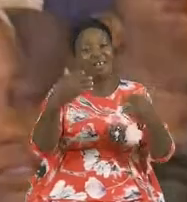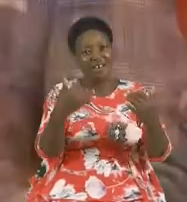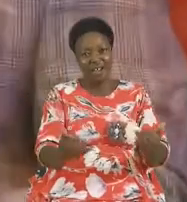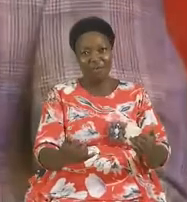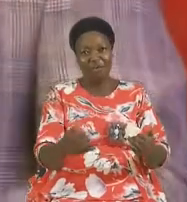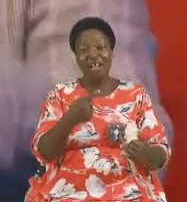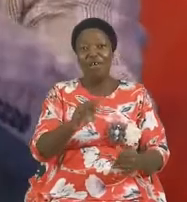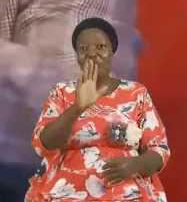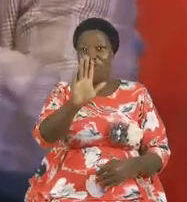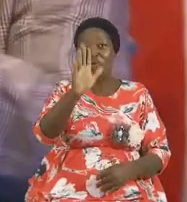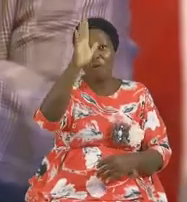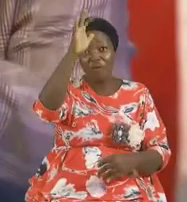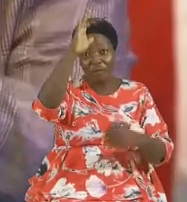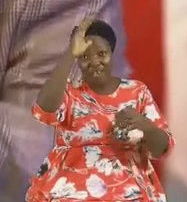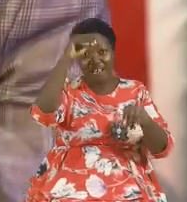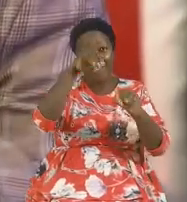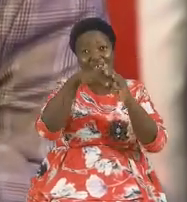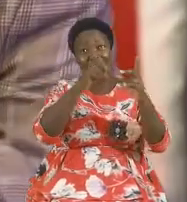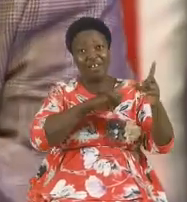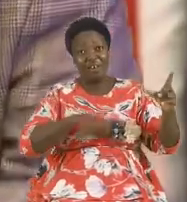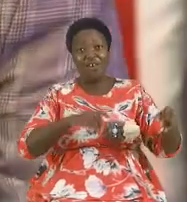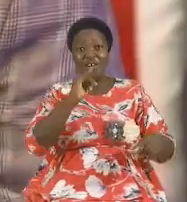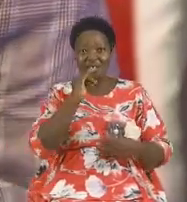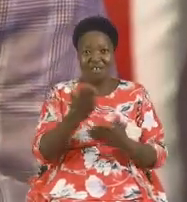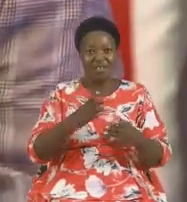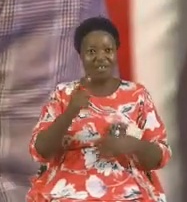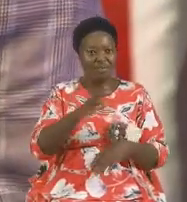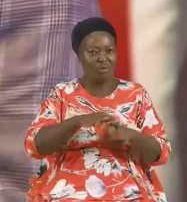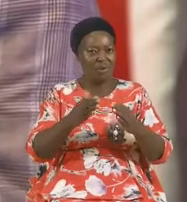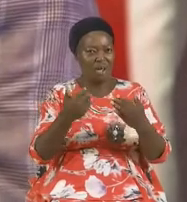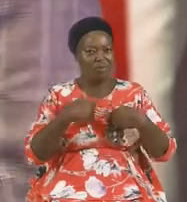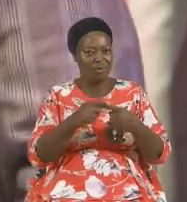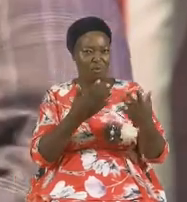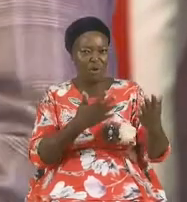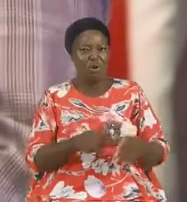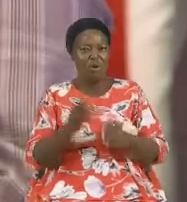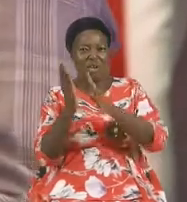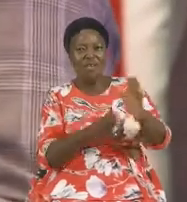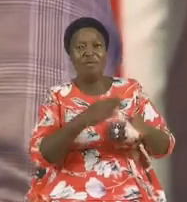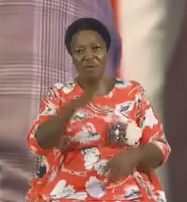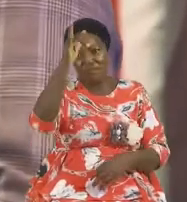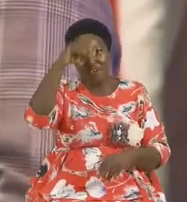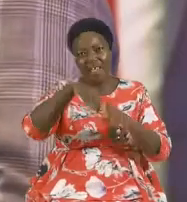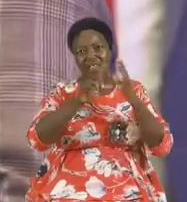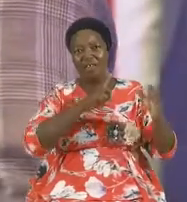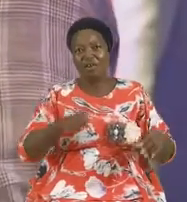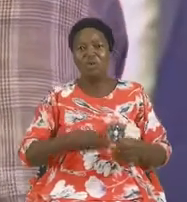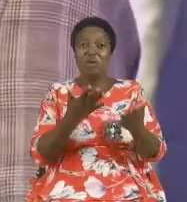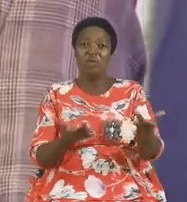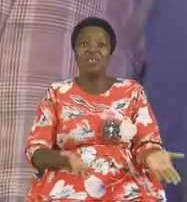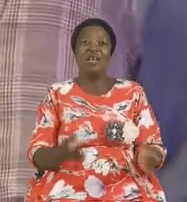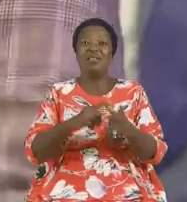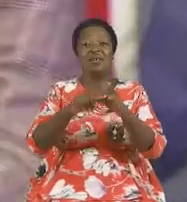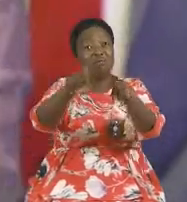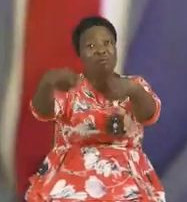here. Now, your Father in the Lord is here. You don't want to leave your Father in the Lord